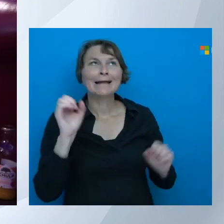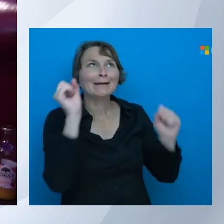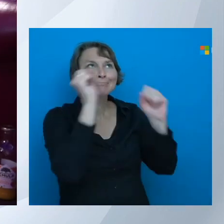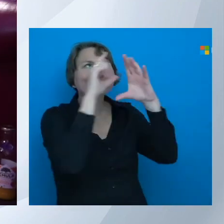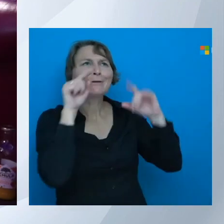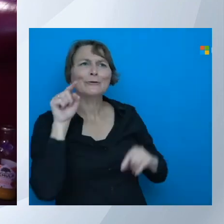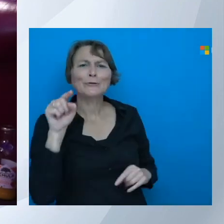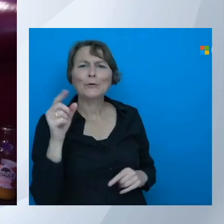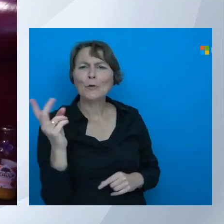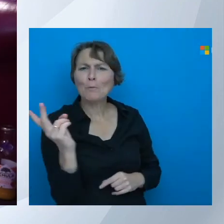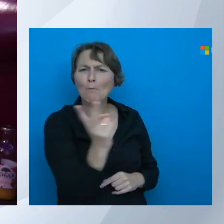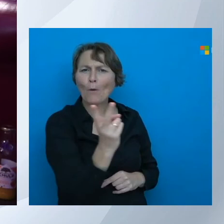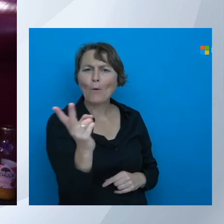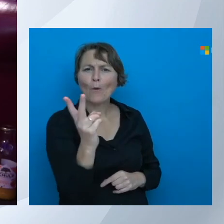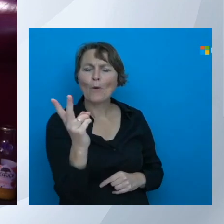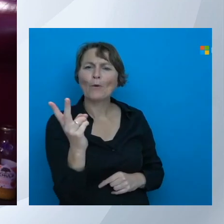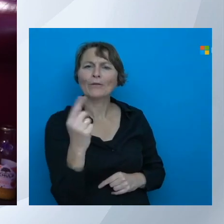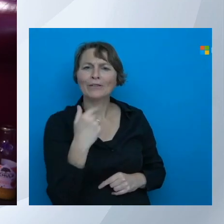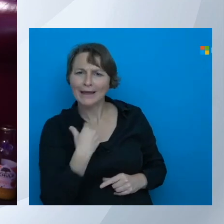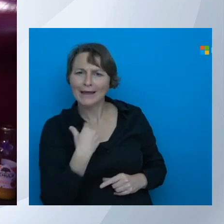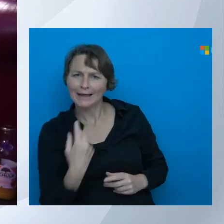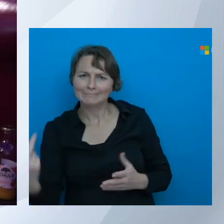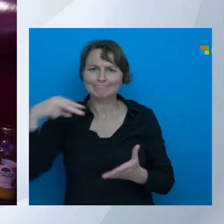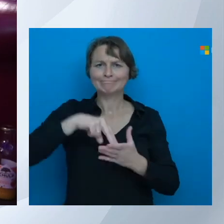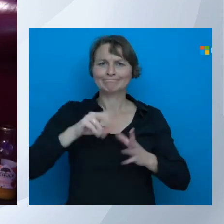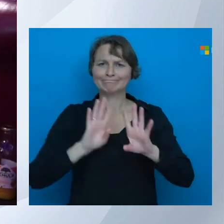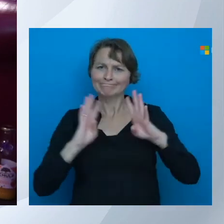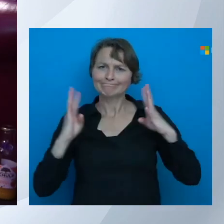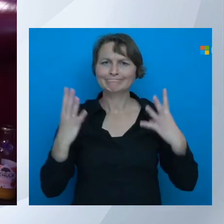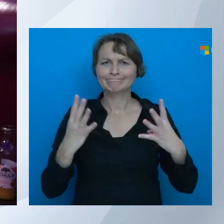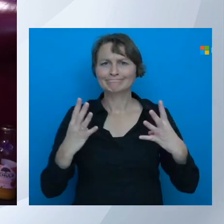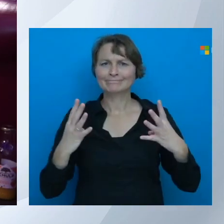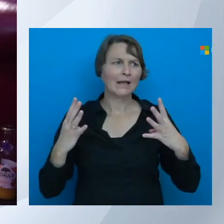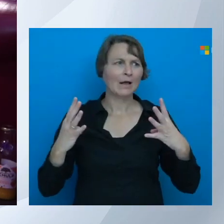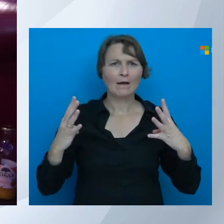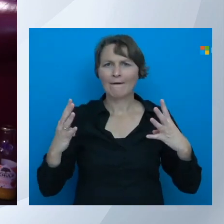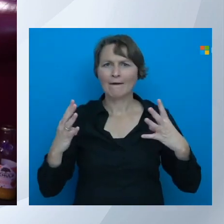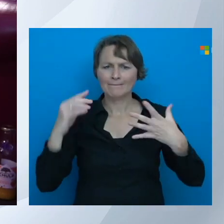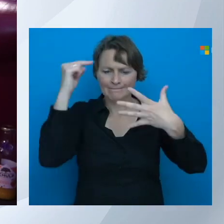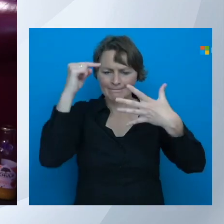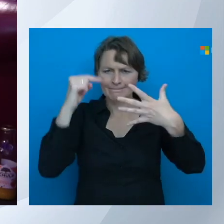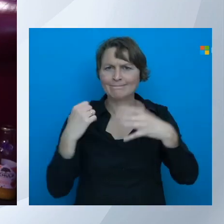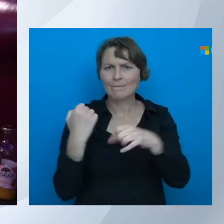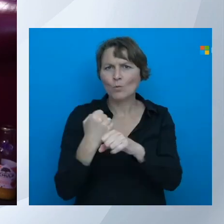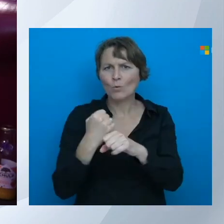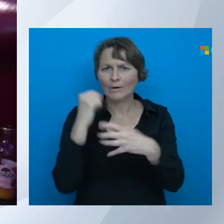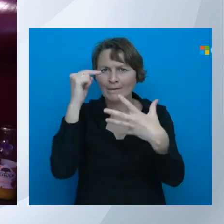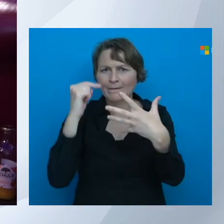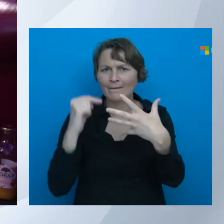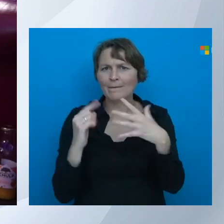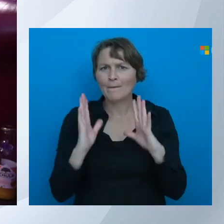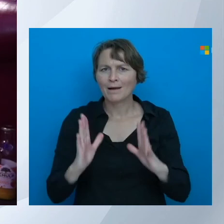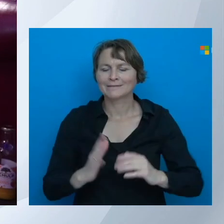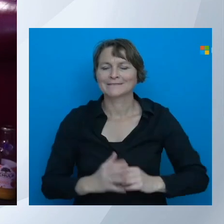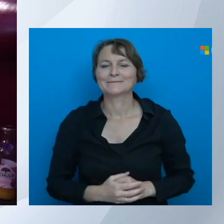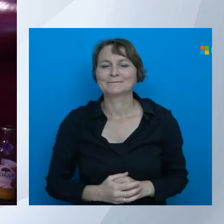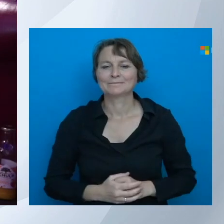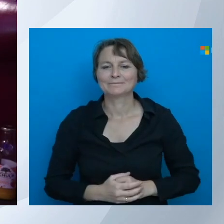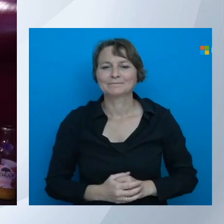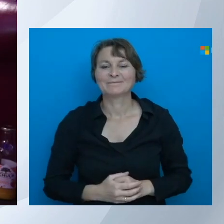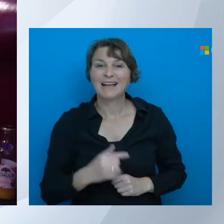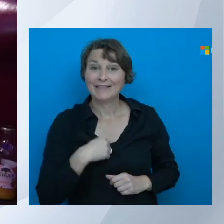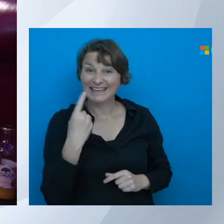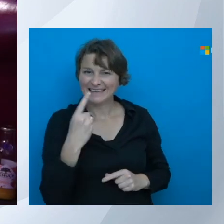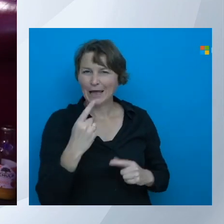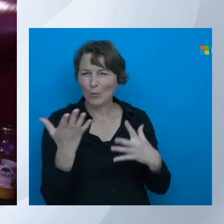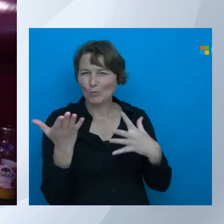in the morning to go through like all the work items. It's wonderful. Oh yeah. I think we're going out for a little break, and we'll be